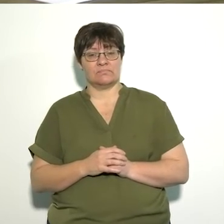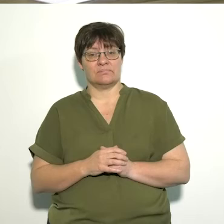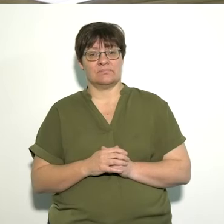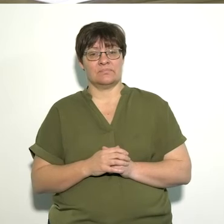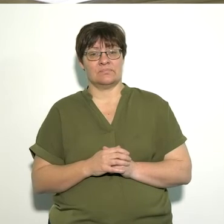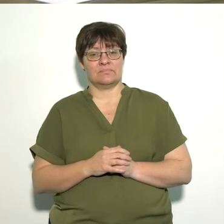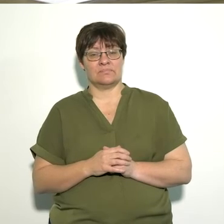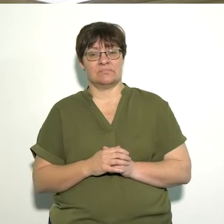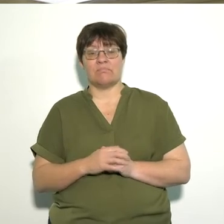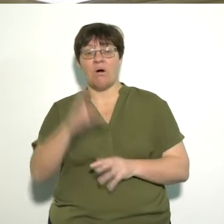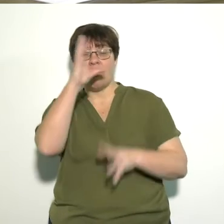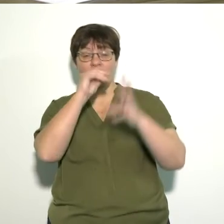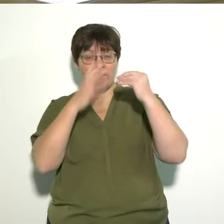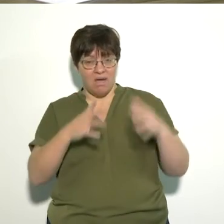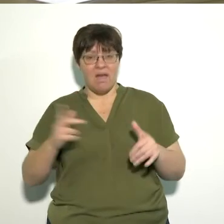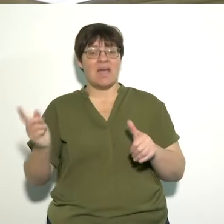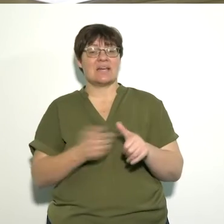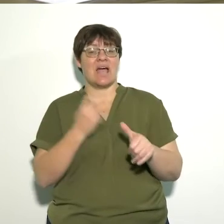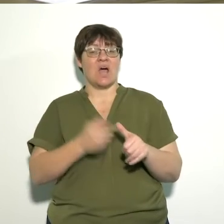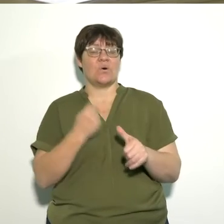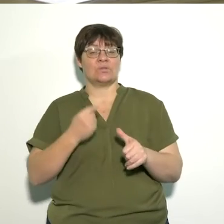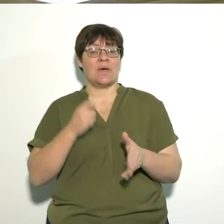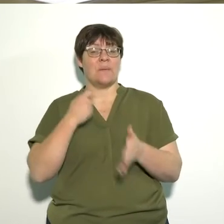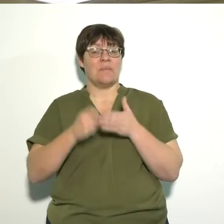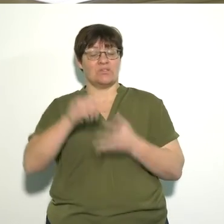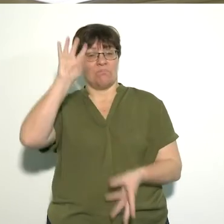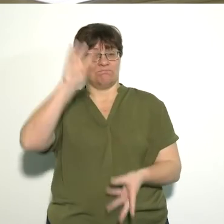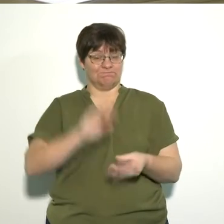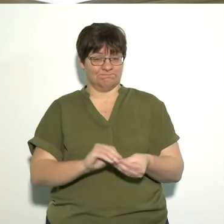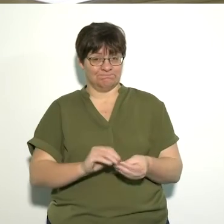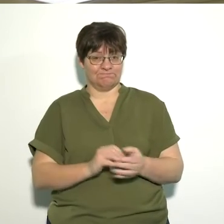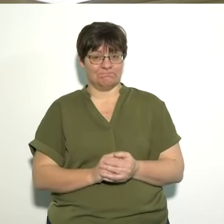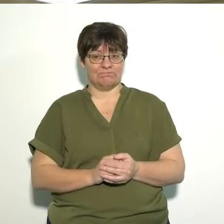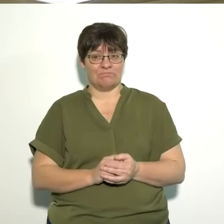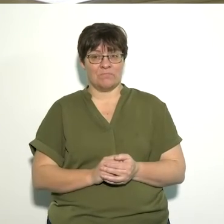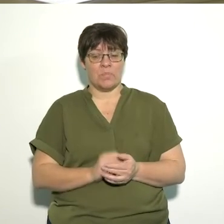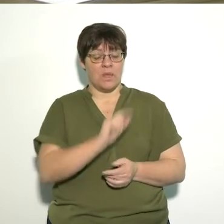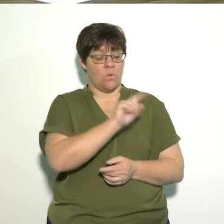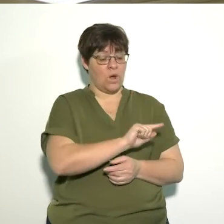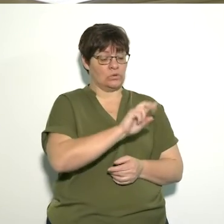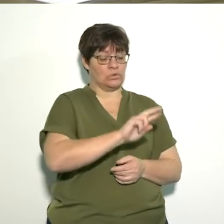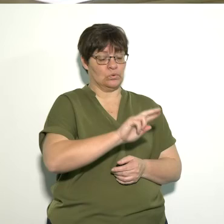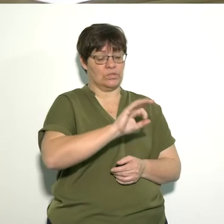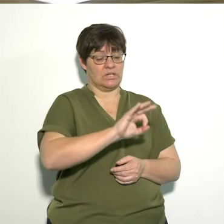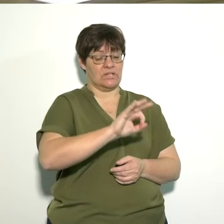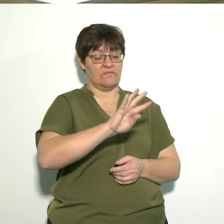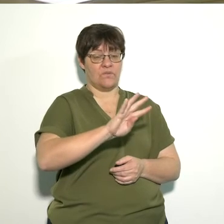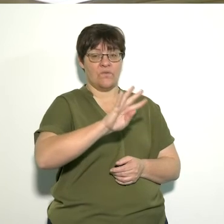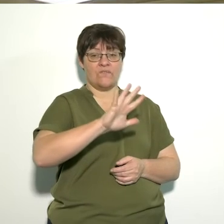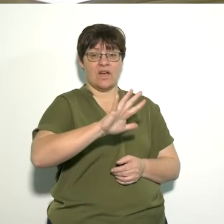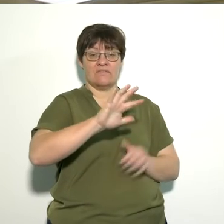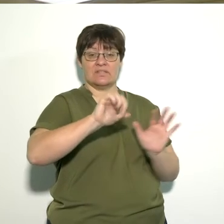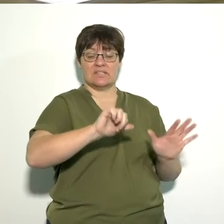And then your learners will count all the matchsticks together. 1, 2, 3, 4, 5,